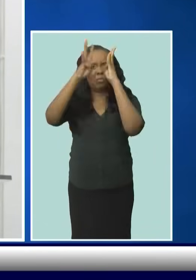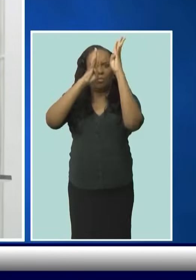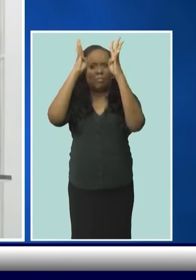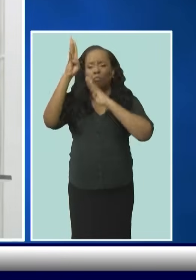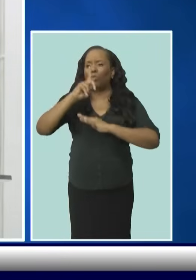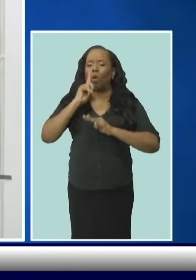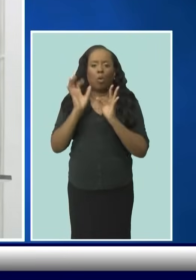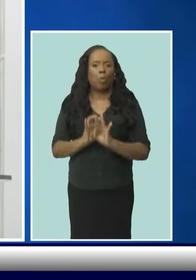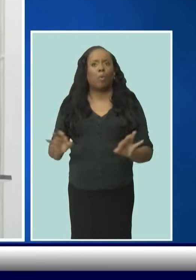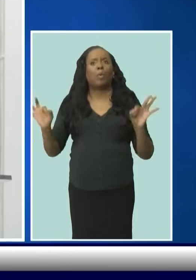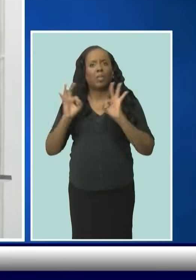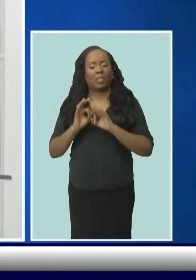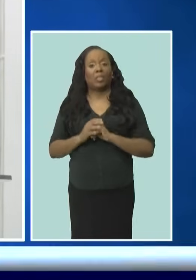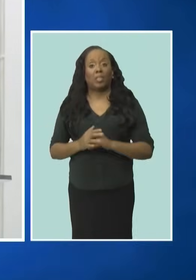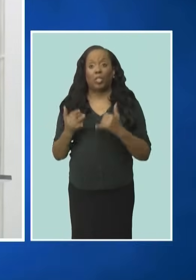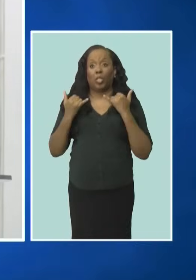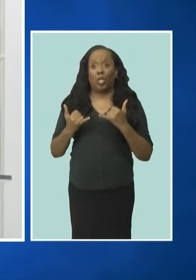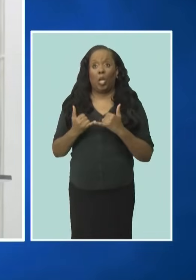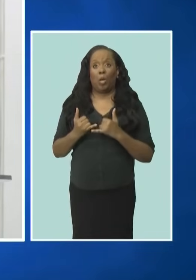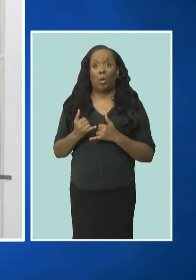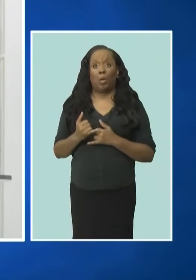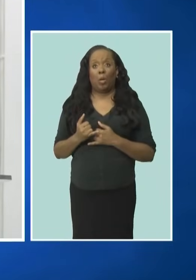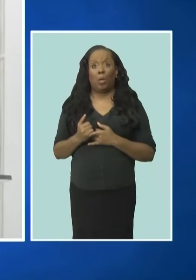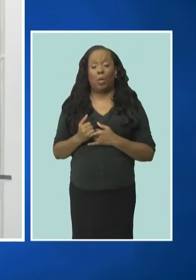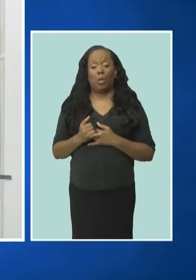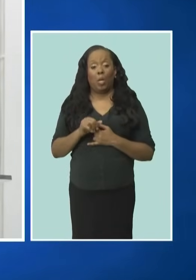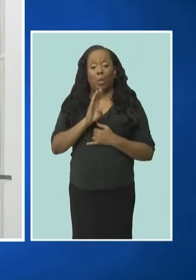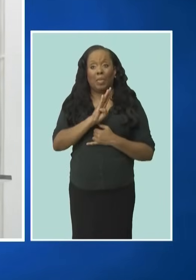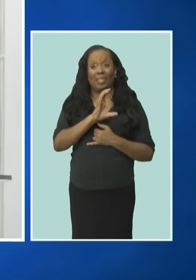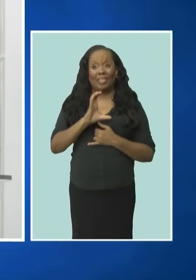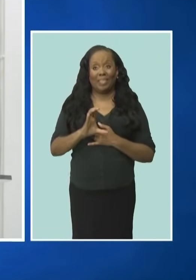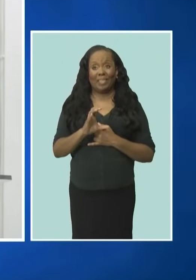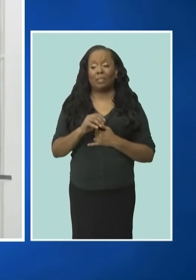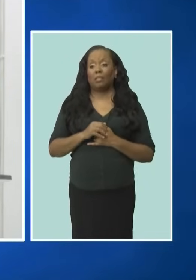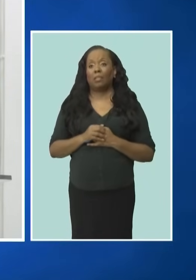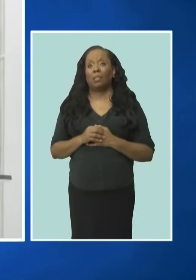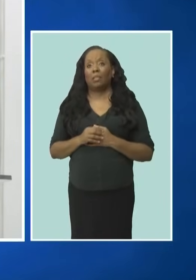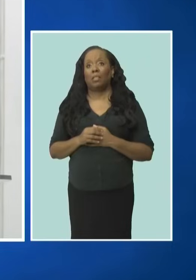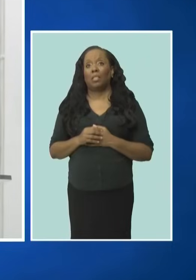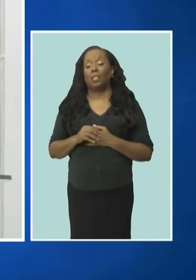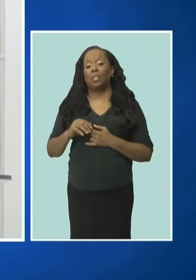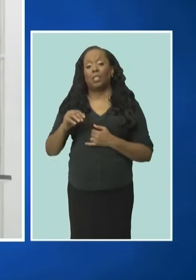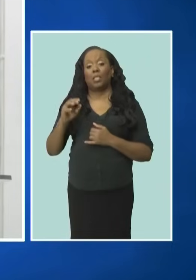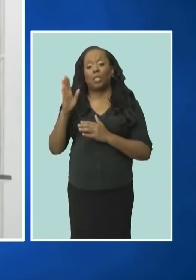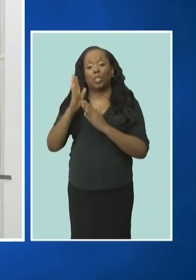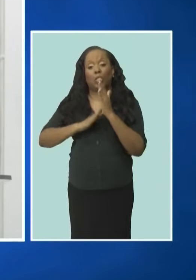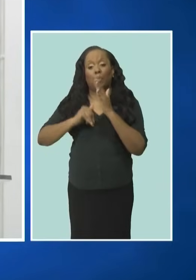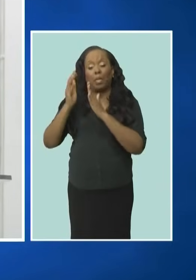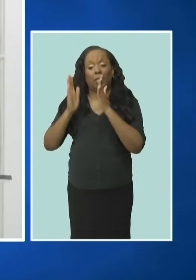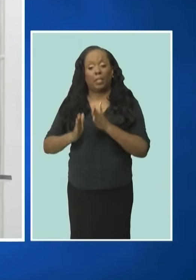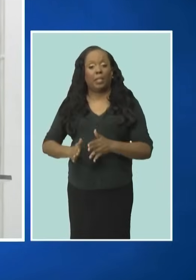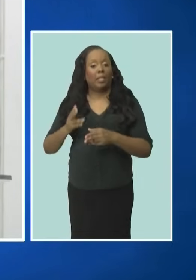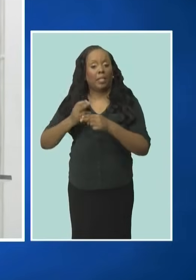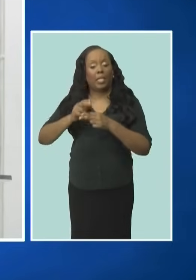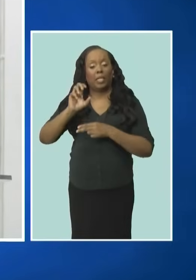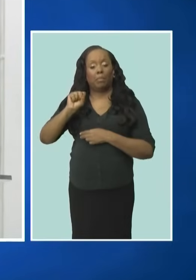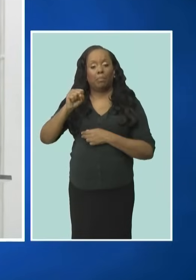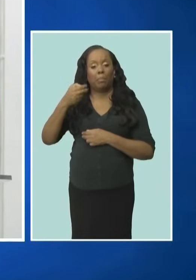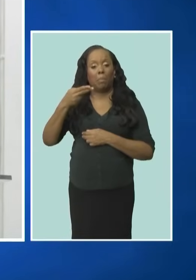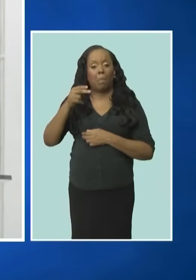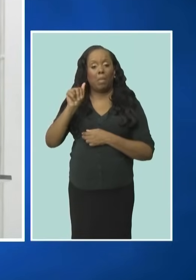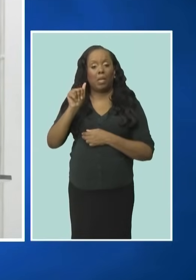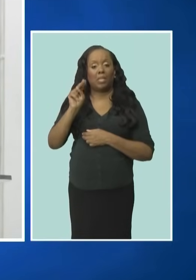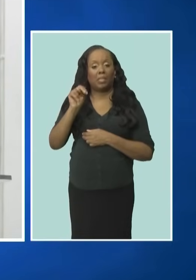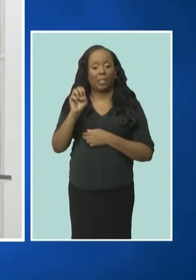so this collaboration between the BCC, Shane, and Koiman Barbados is a